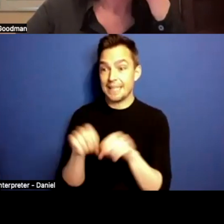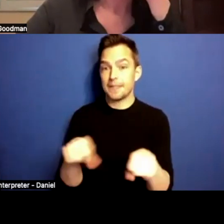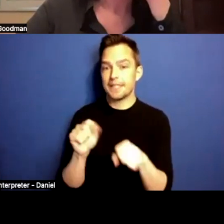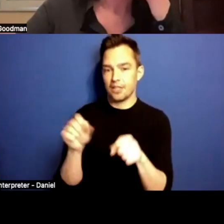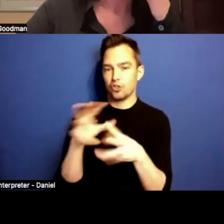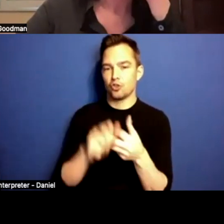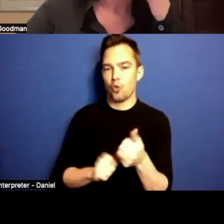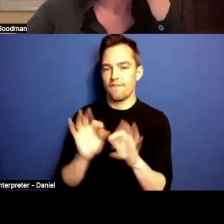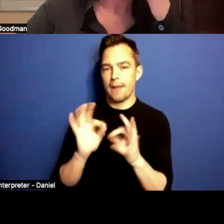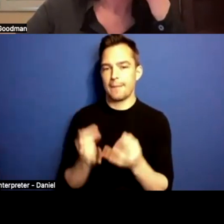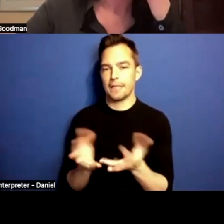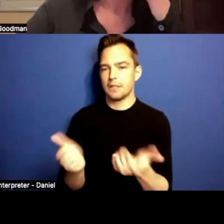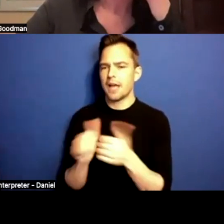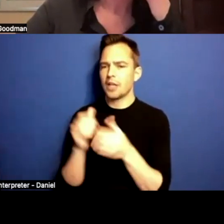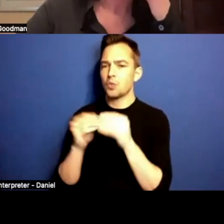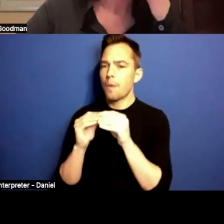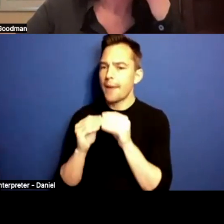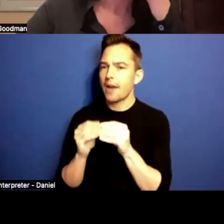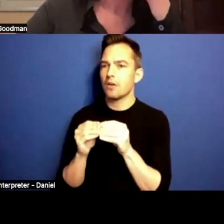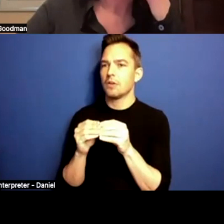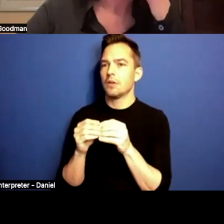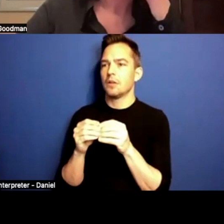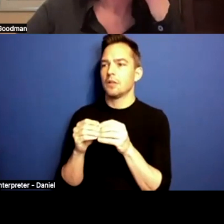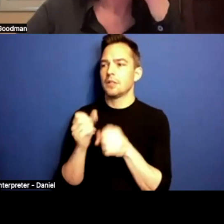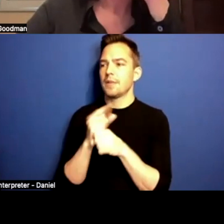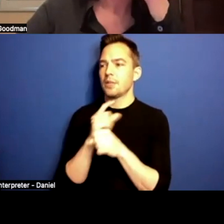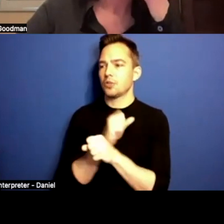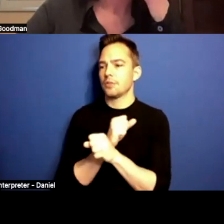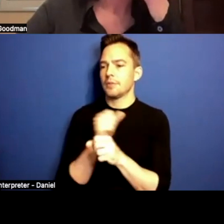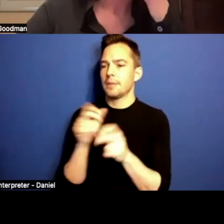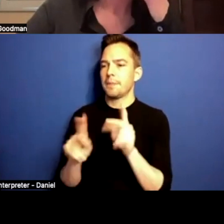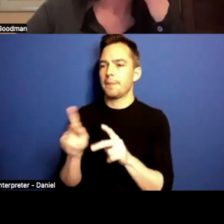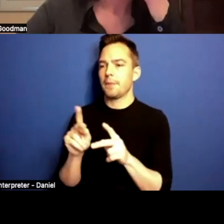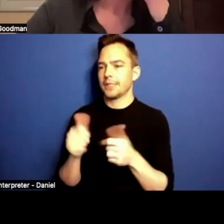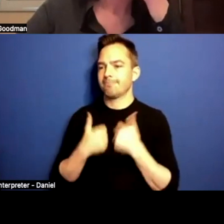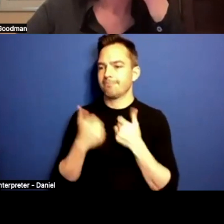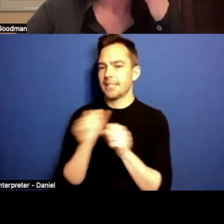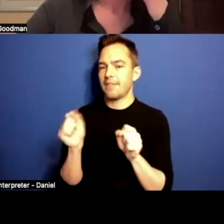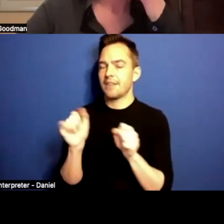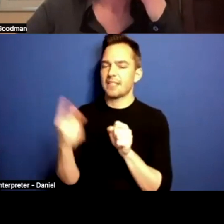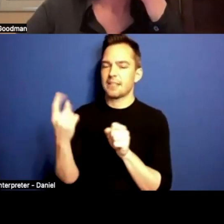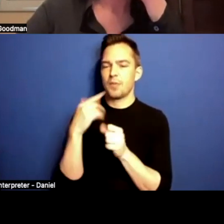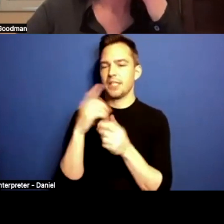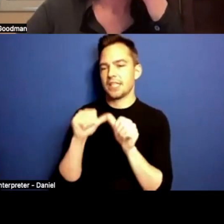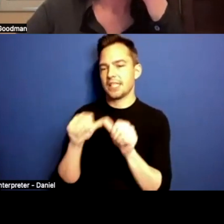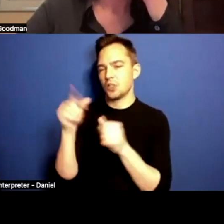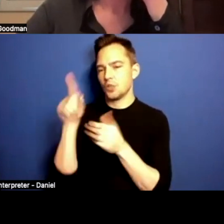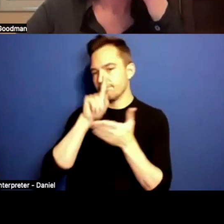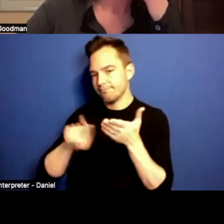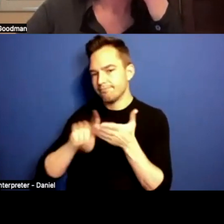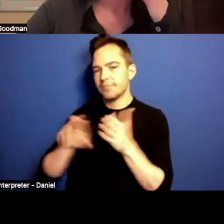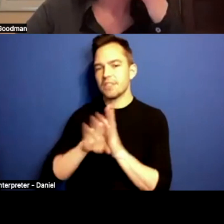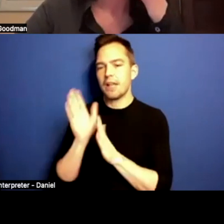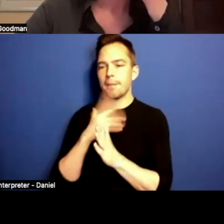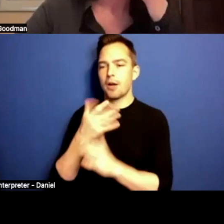help repair relationships where safe people exist? And I think that's something for us to continue to explore and develop our